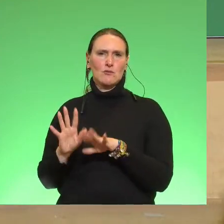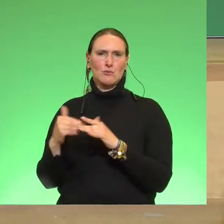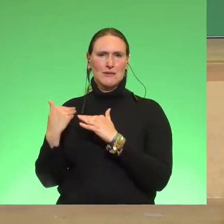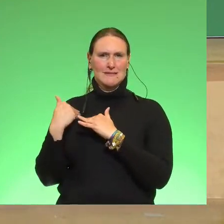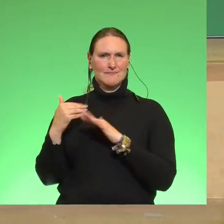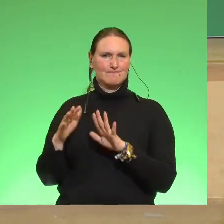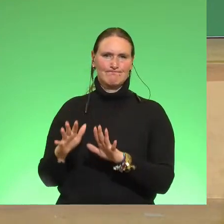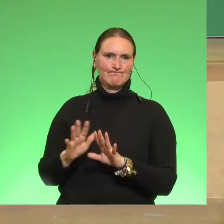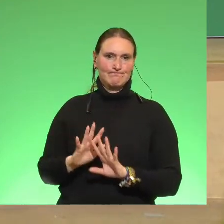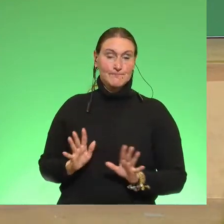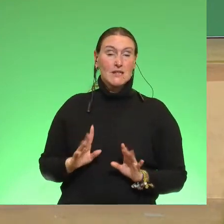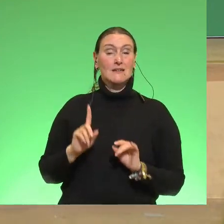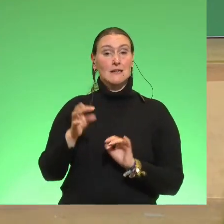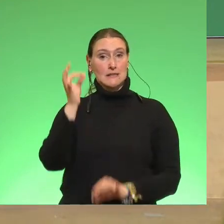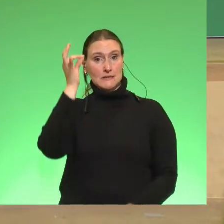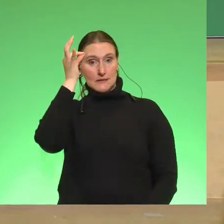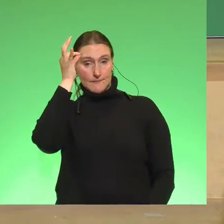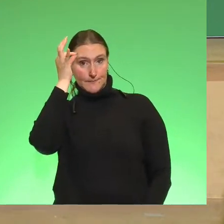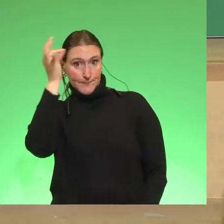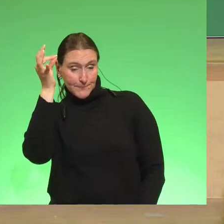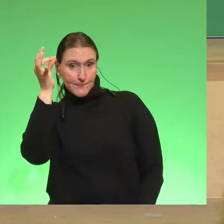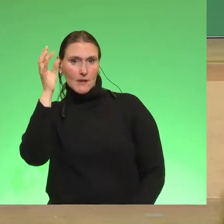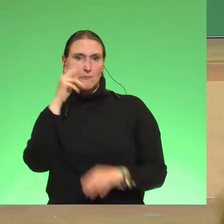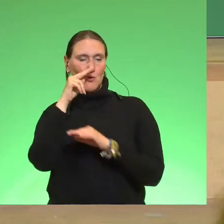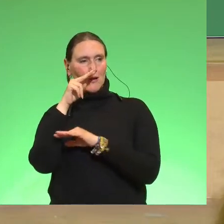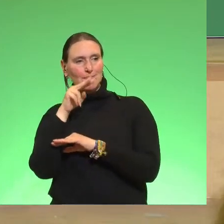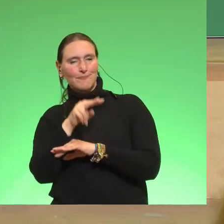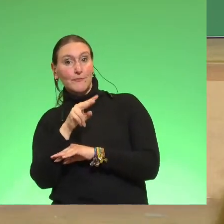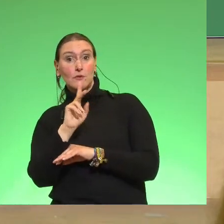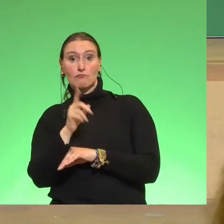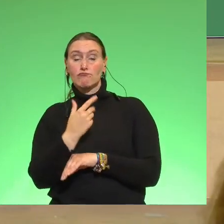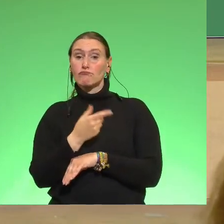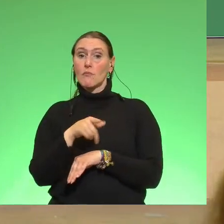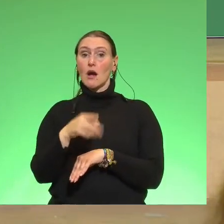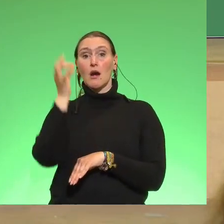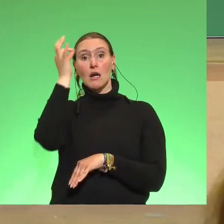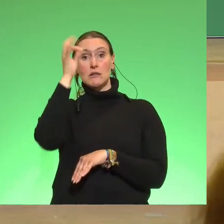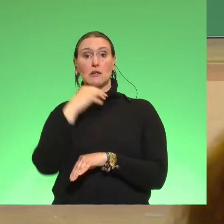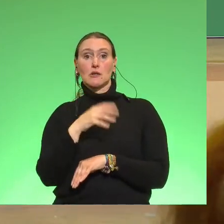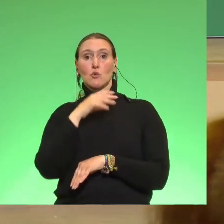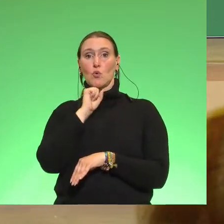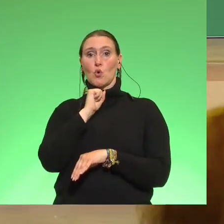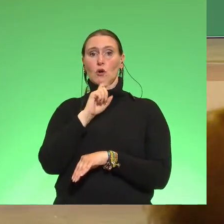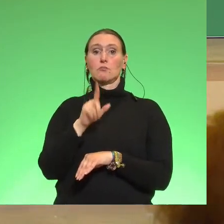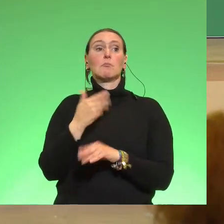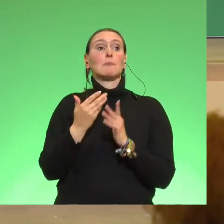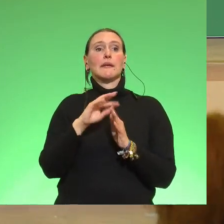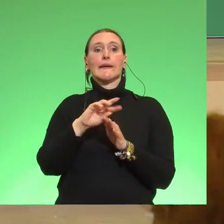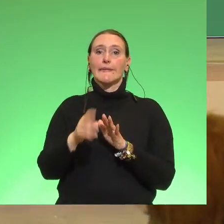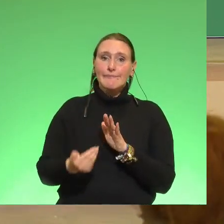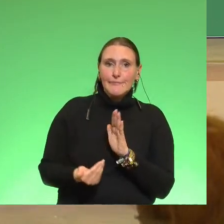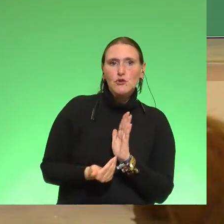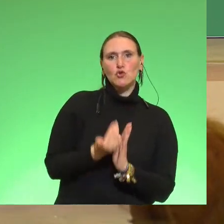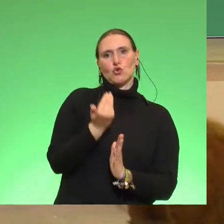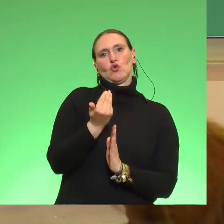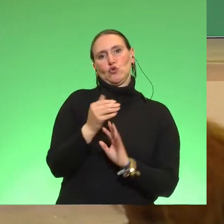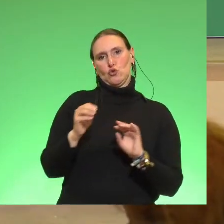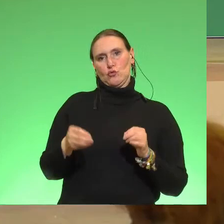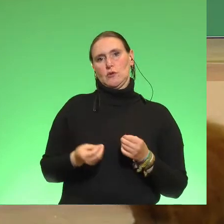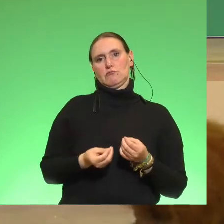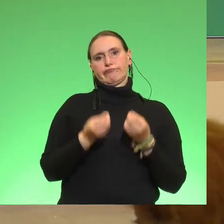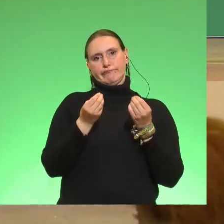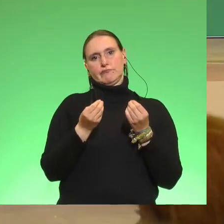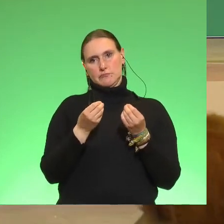the idea to kind of consider, which is an old idea also. You know, but it's maybe renewed or maybe in a different version, to consider artworks